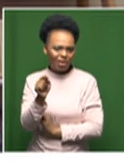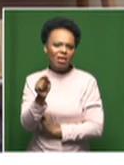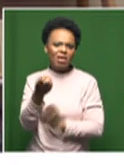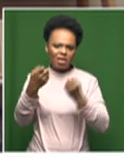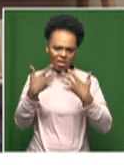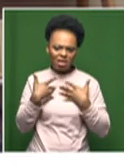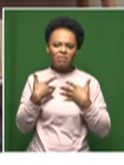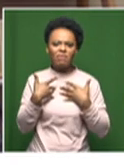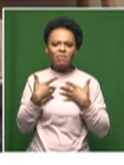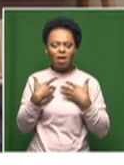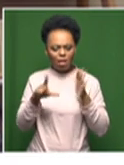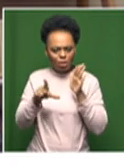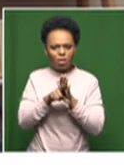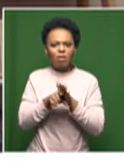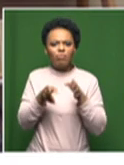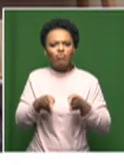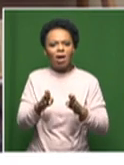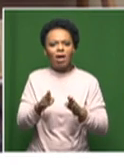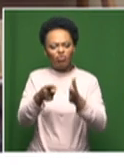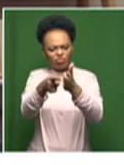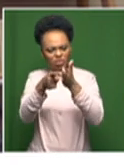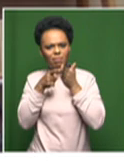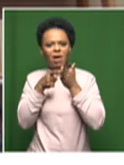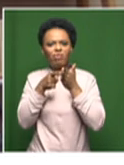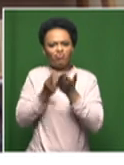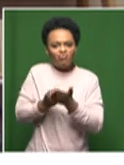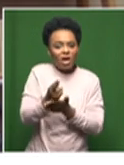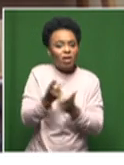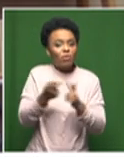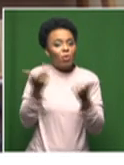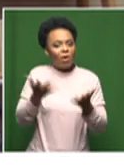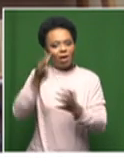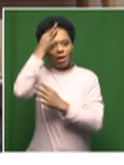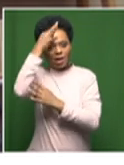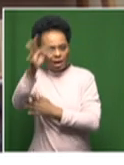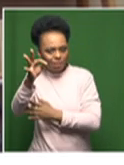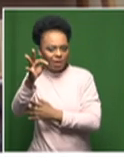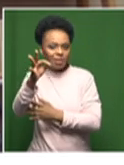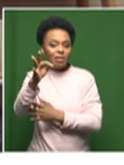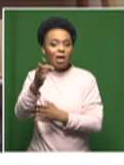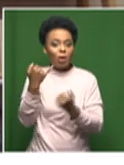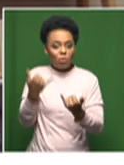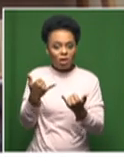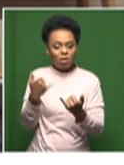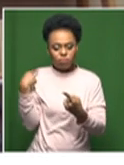platform to demand these rights from the state. And what we've seen actually is